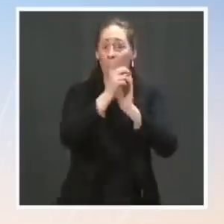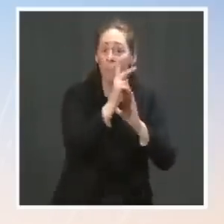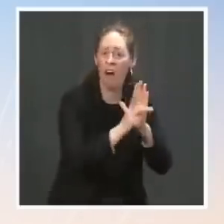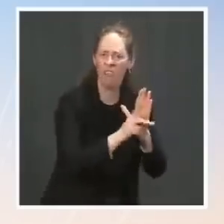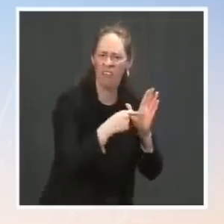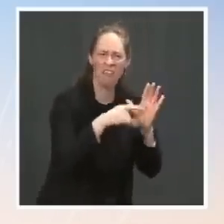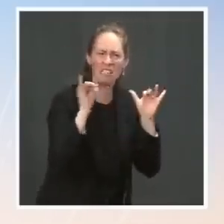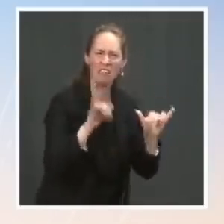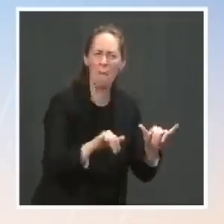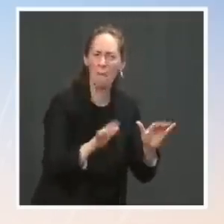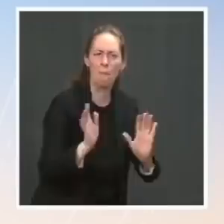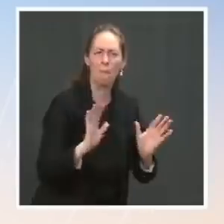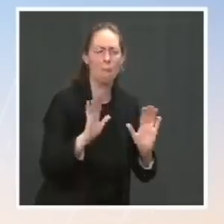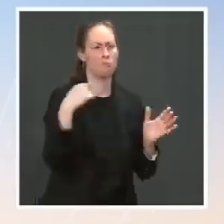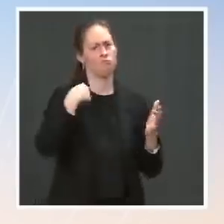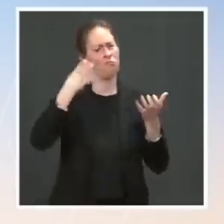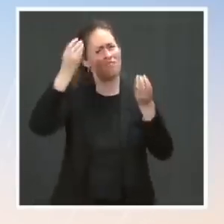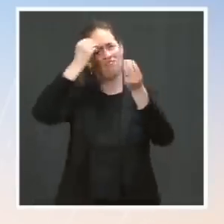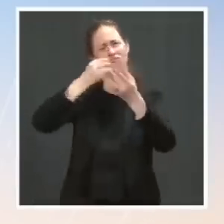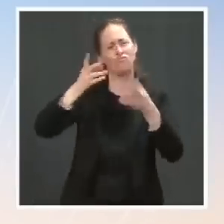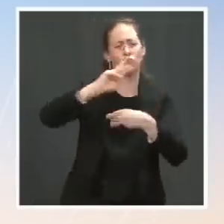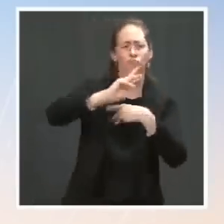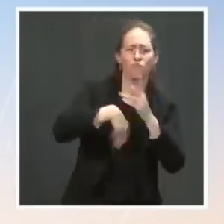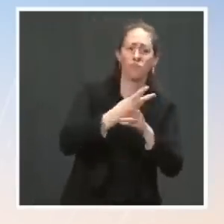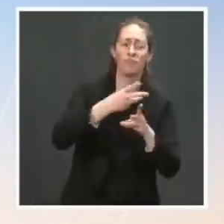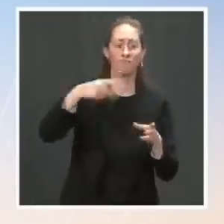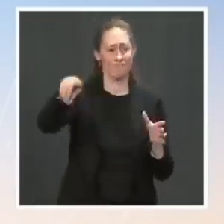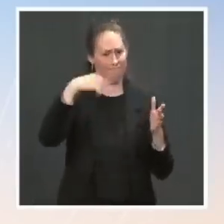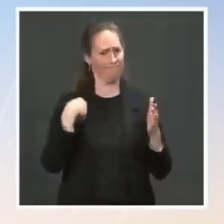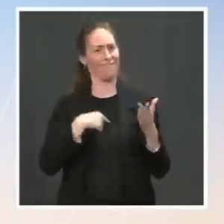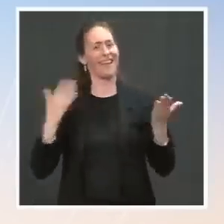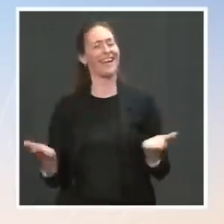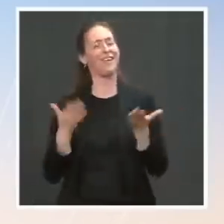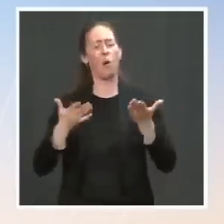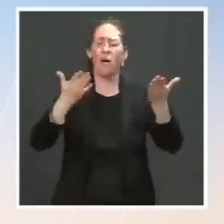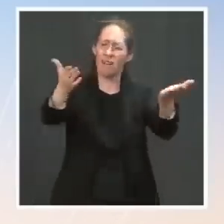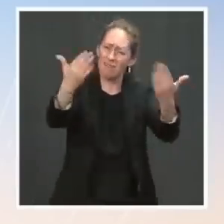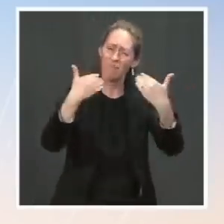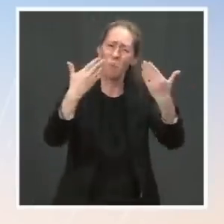clear message to the world about who we are. America's back. We're welcoming refugees. We need to get